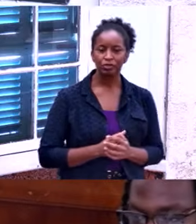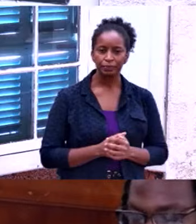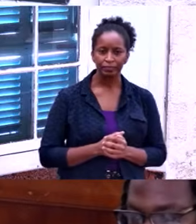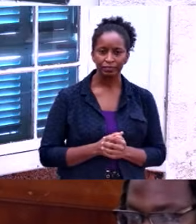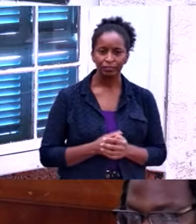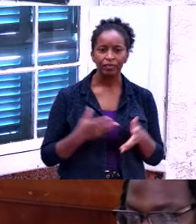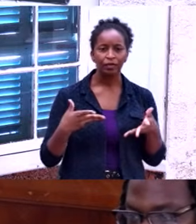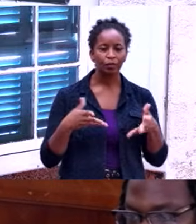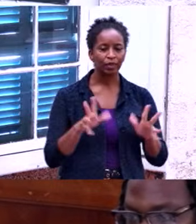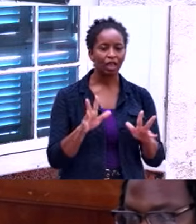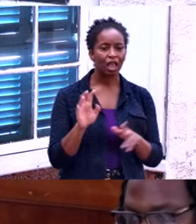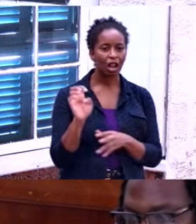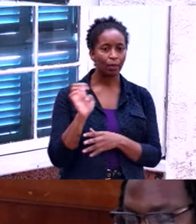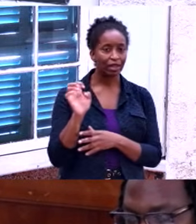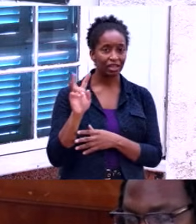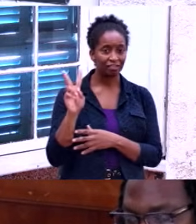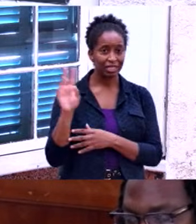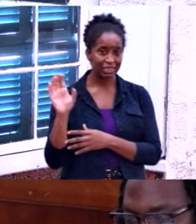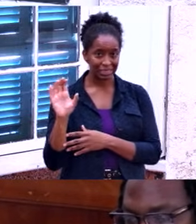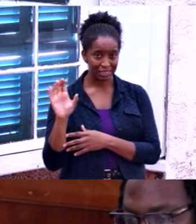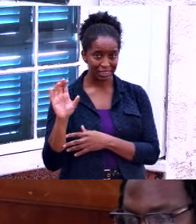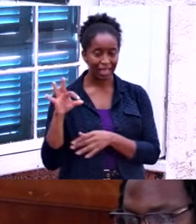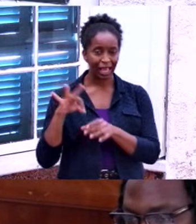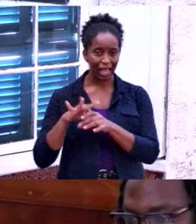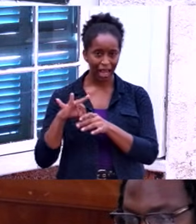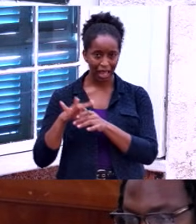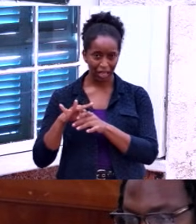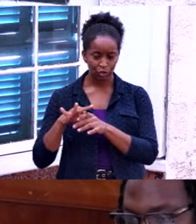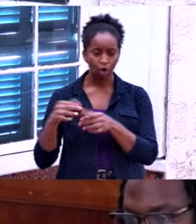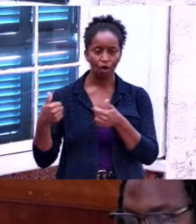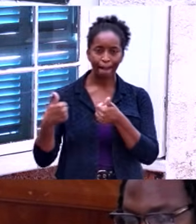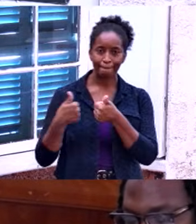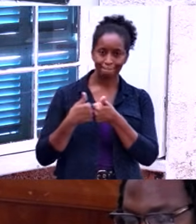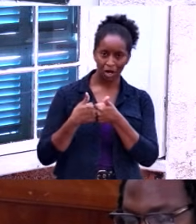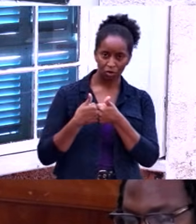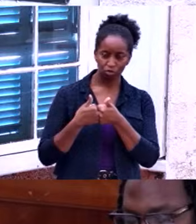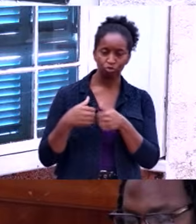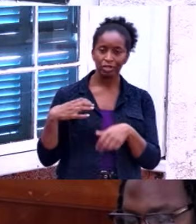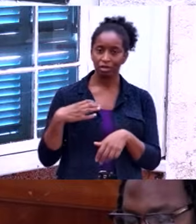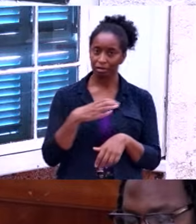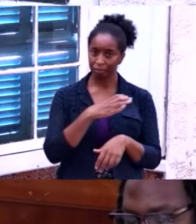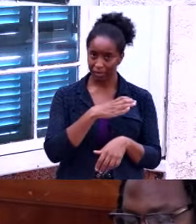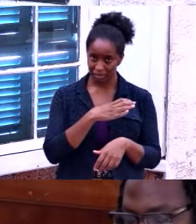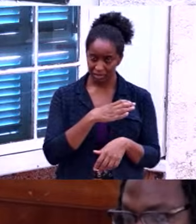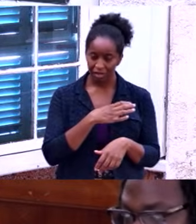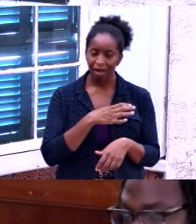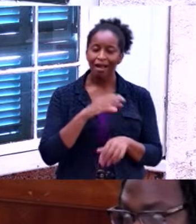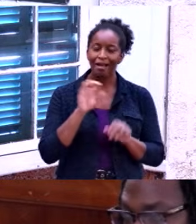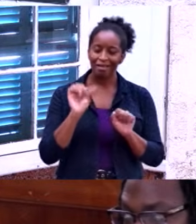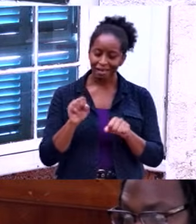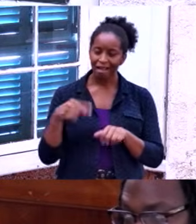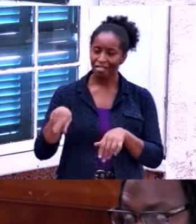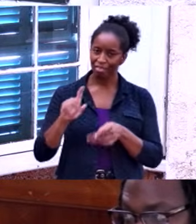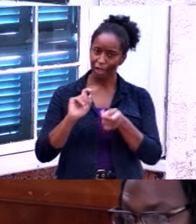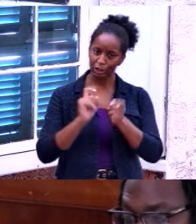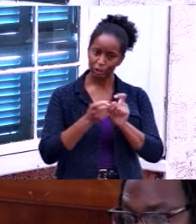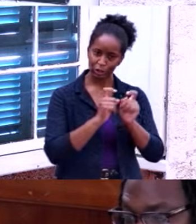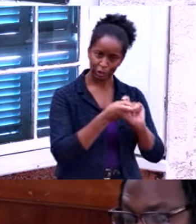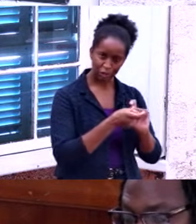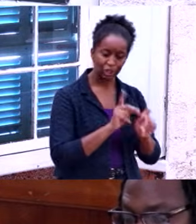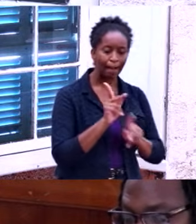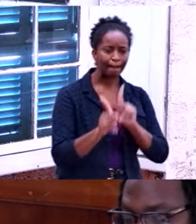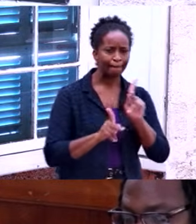EBC to make the necessary changes where there is a greater shift in the population that merits